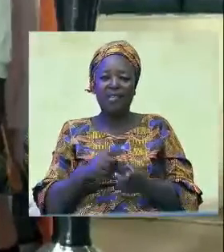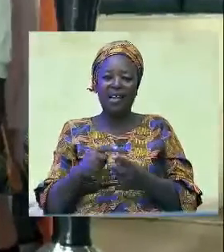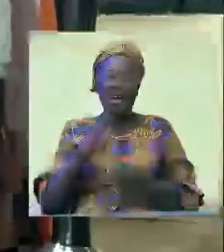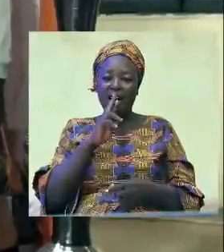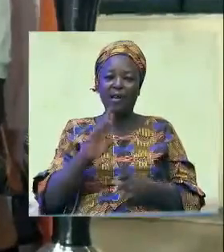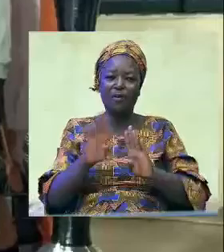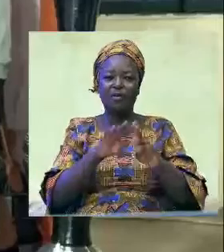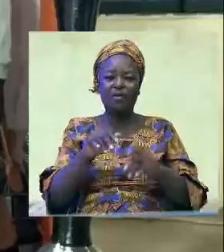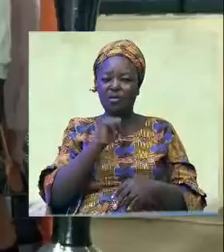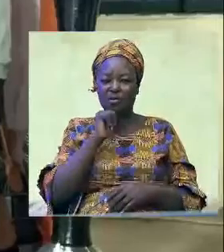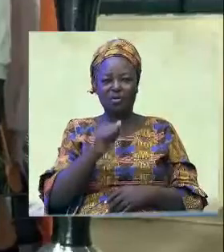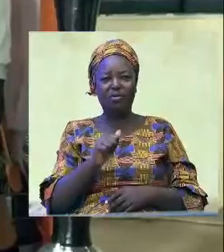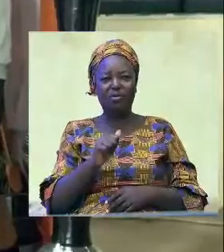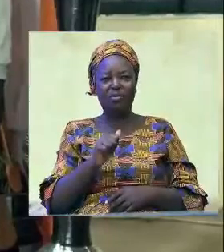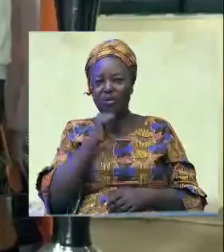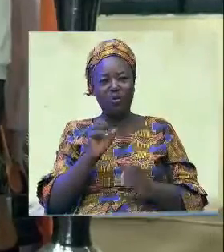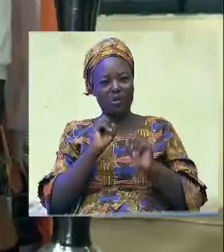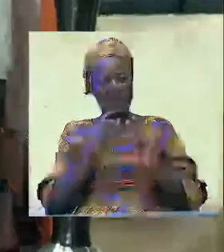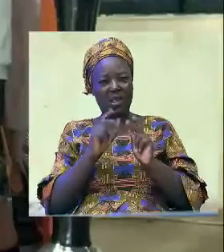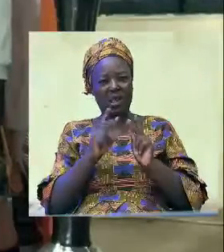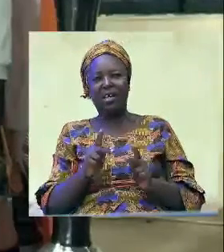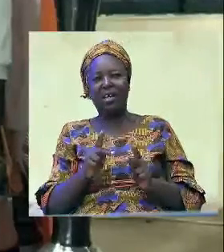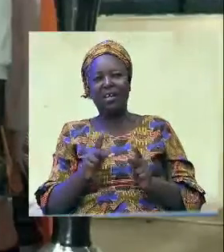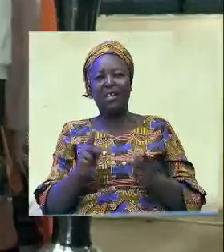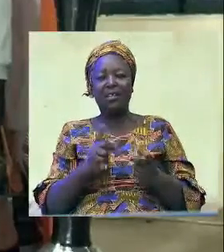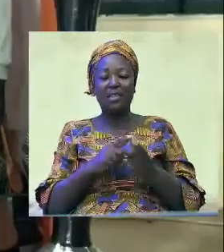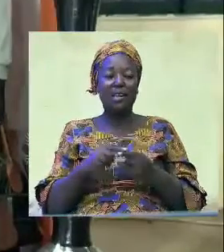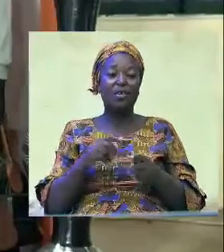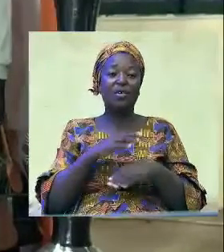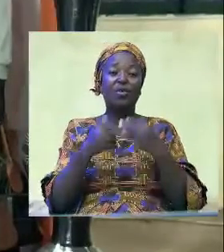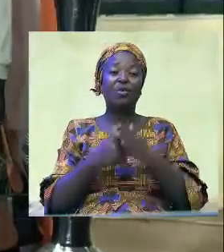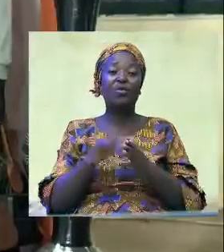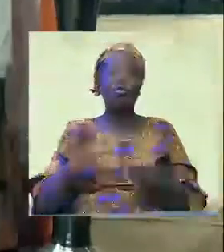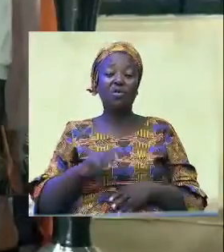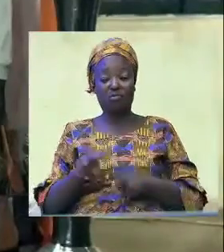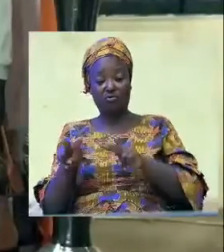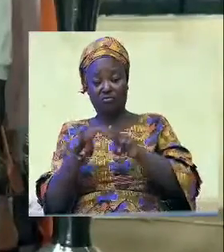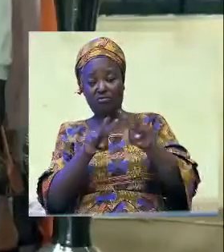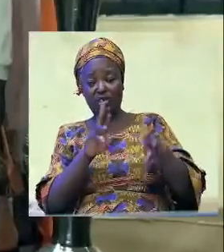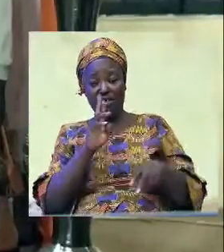drag her almost near the supermarket there. She behaved somehow. We chained her.